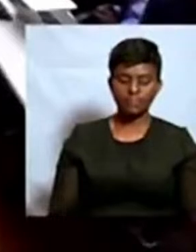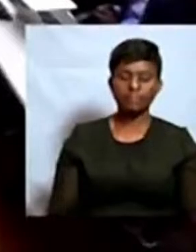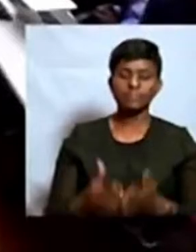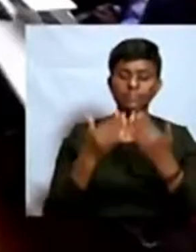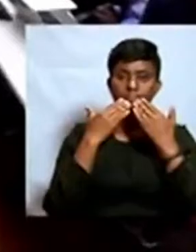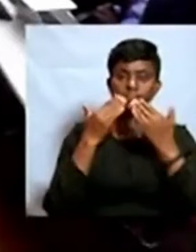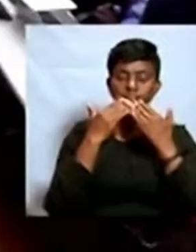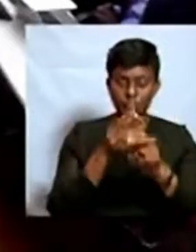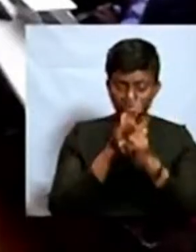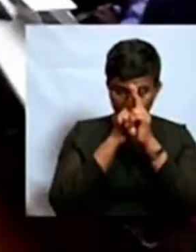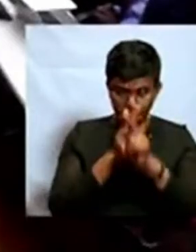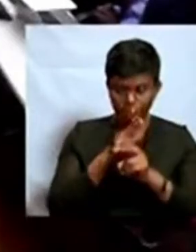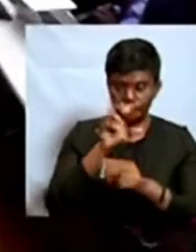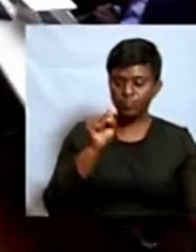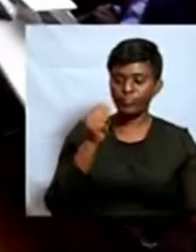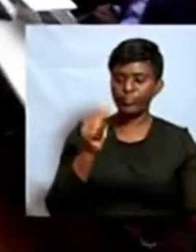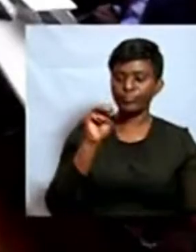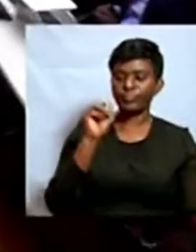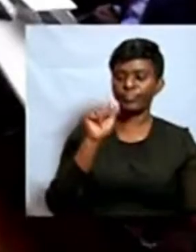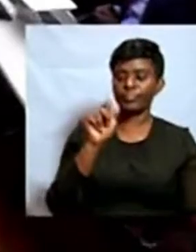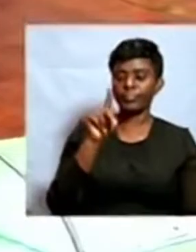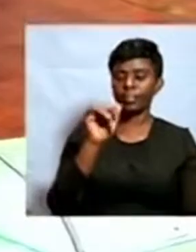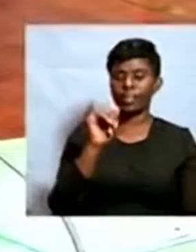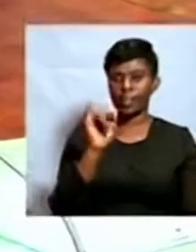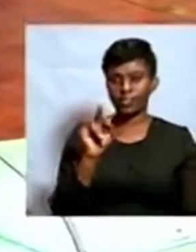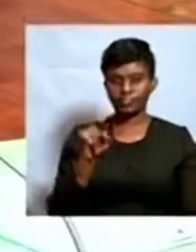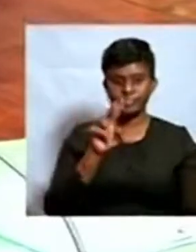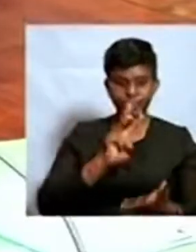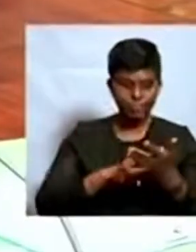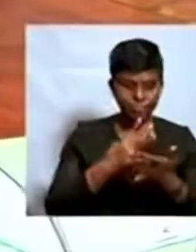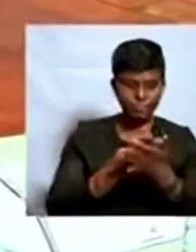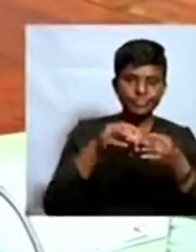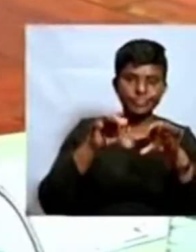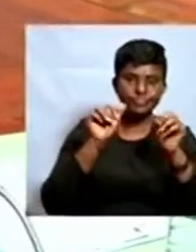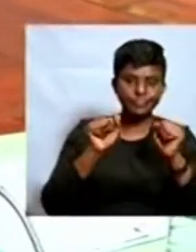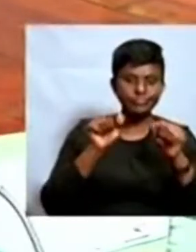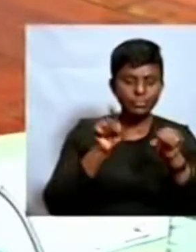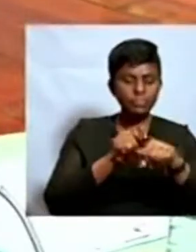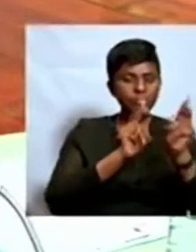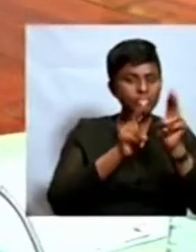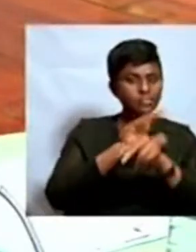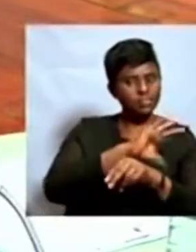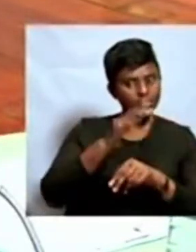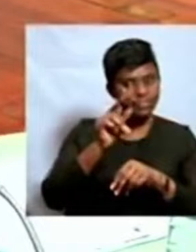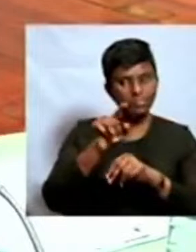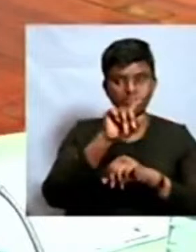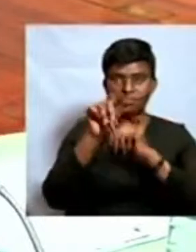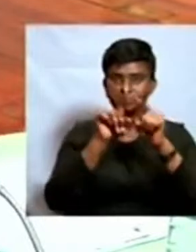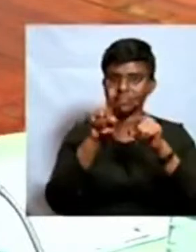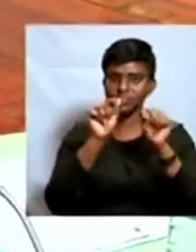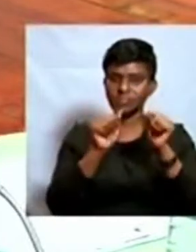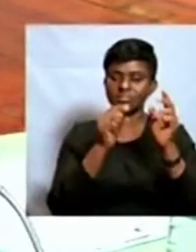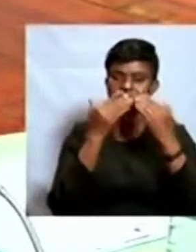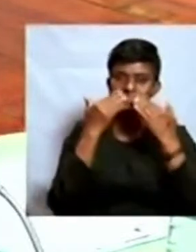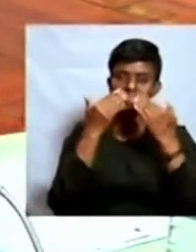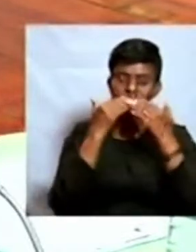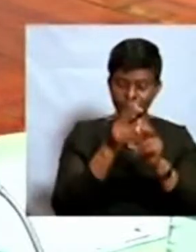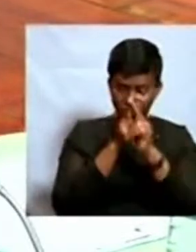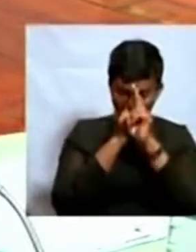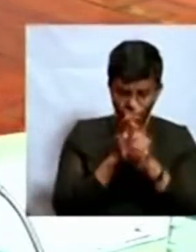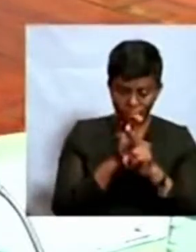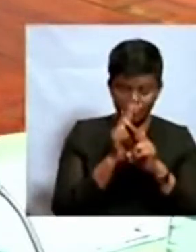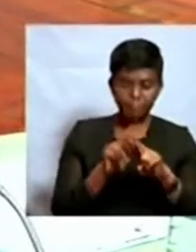Thank you, Honorable Samakai. Witness, you may please proceed to respond to the questions. Thank you, Honorable